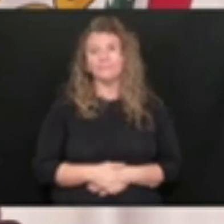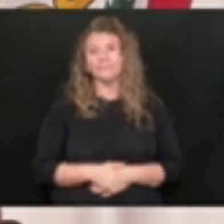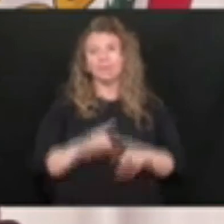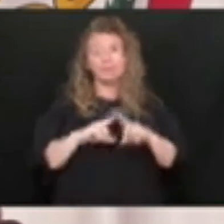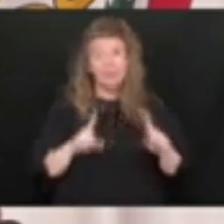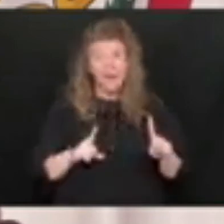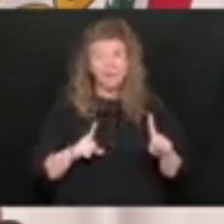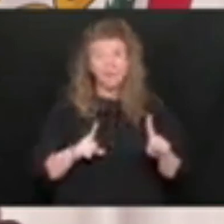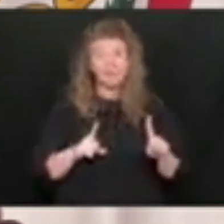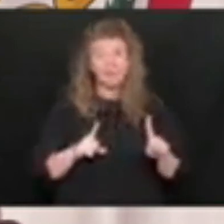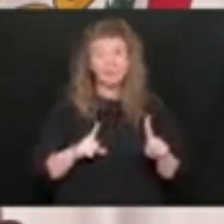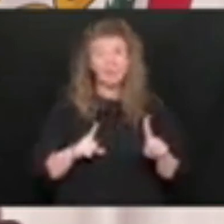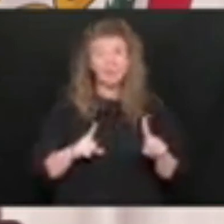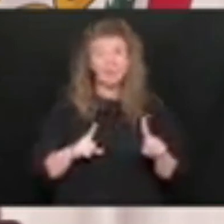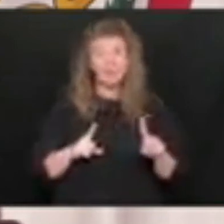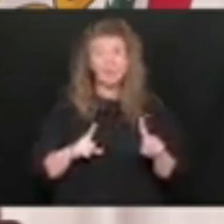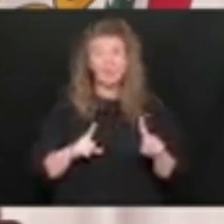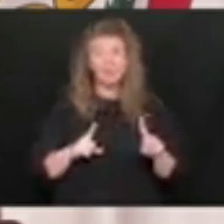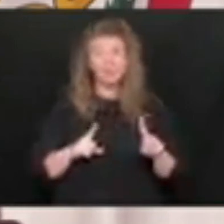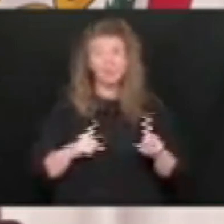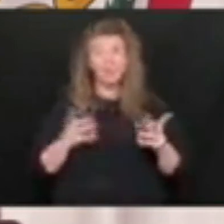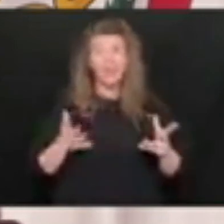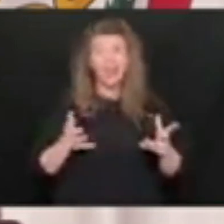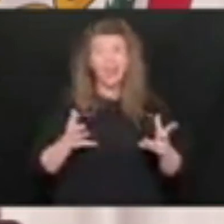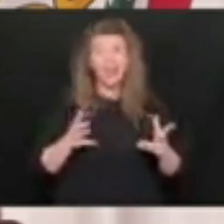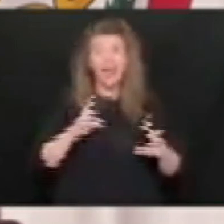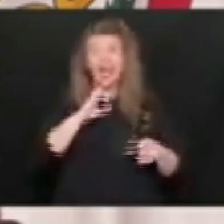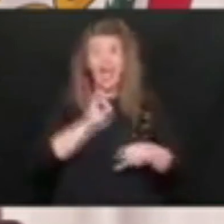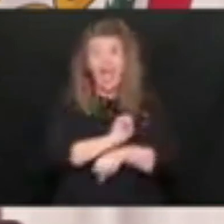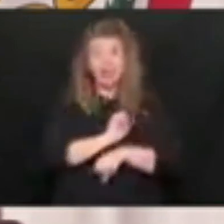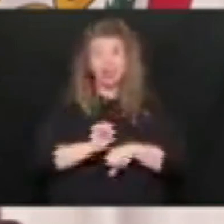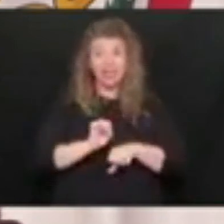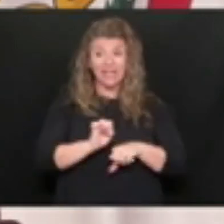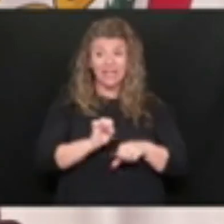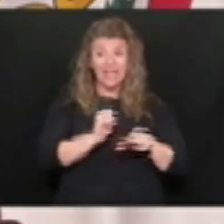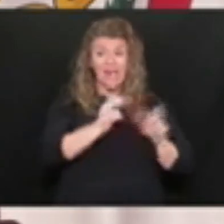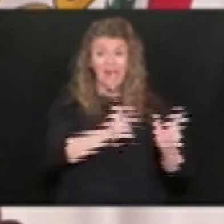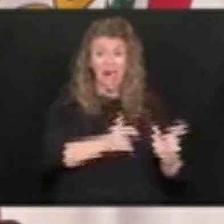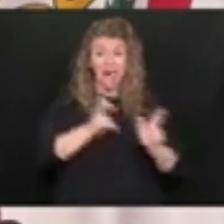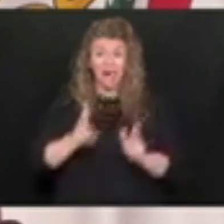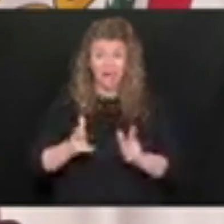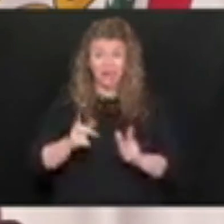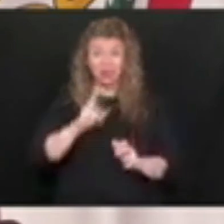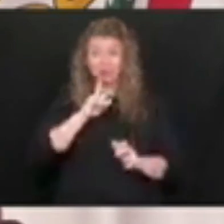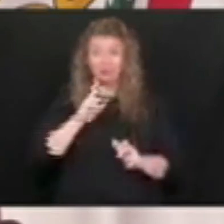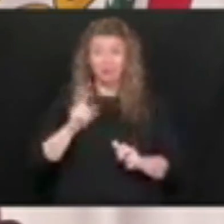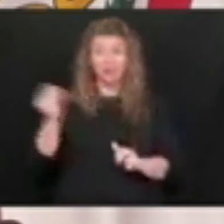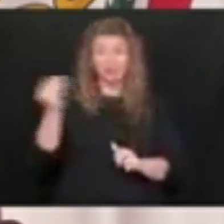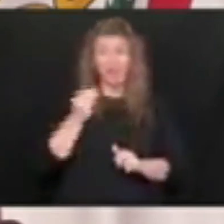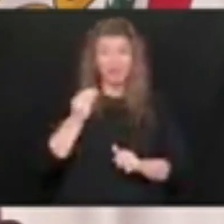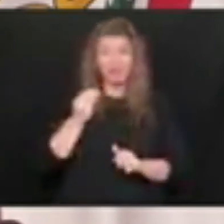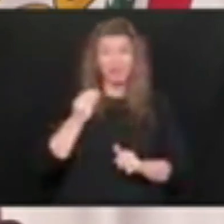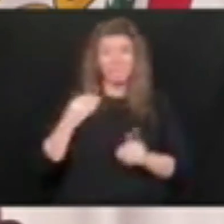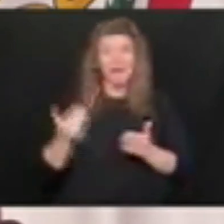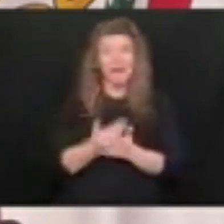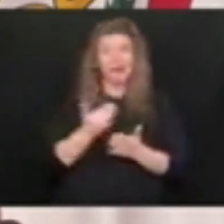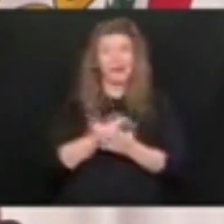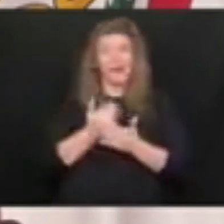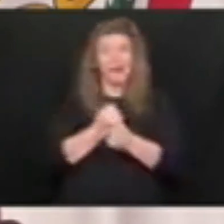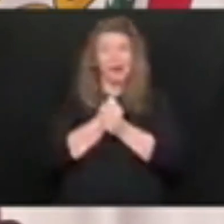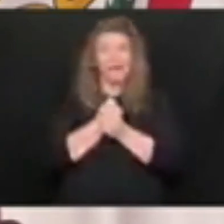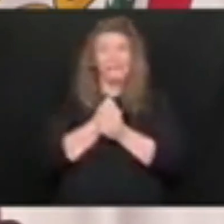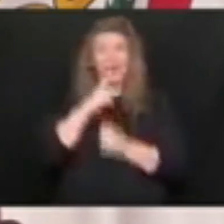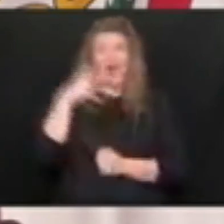But Phil, actually hunting probably introduced me to the outdoors and something